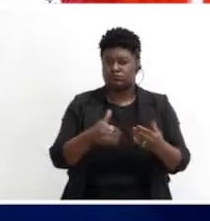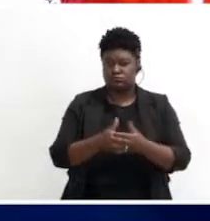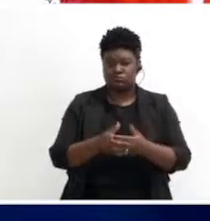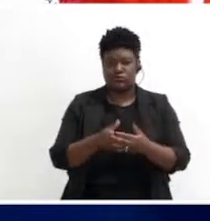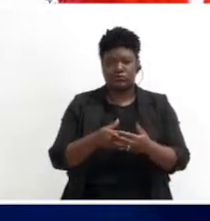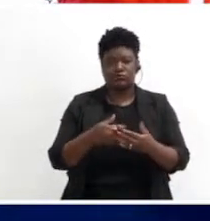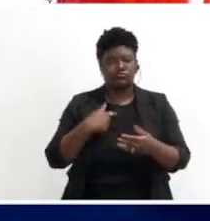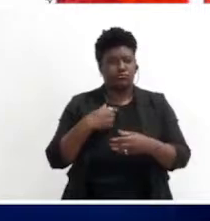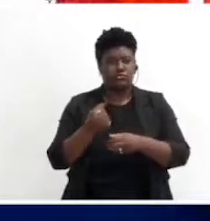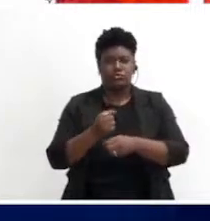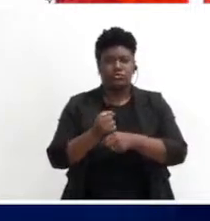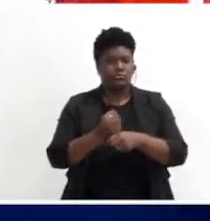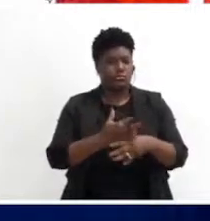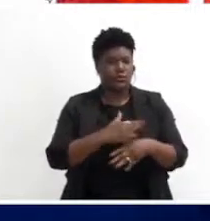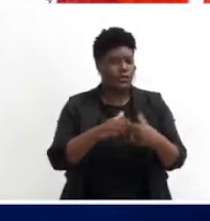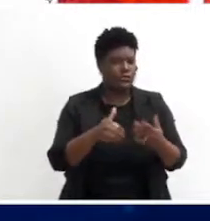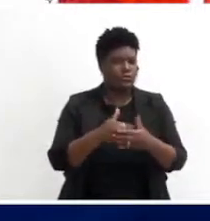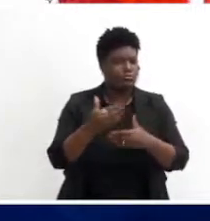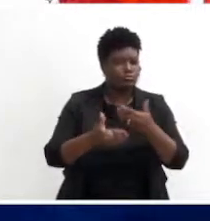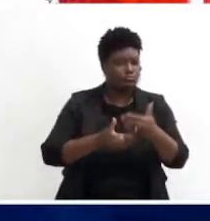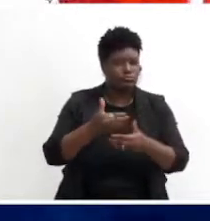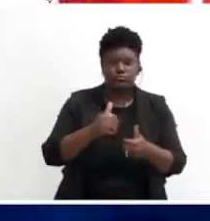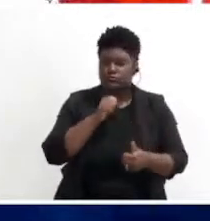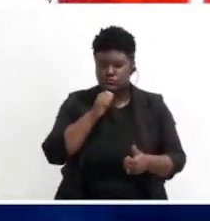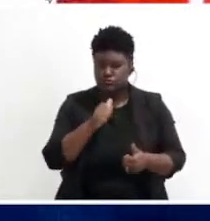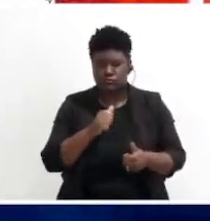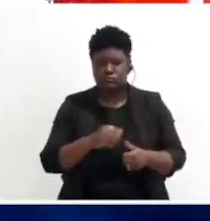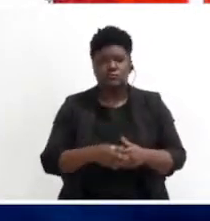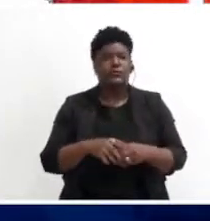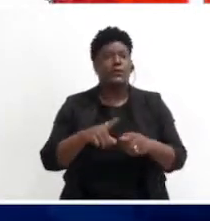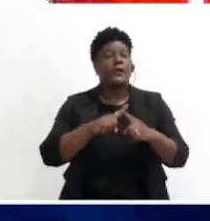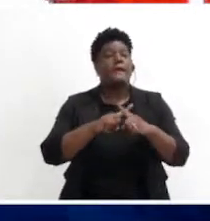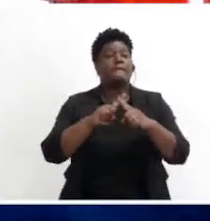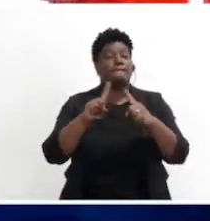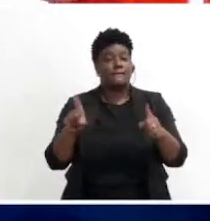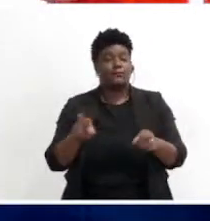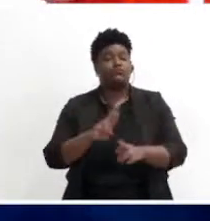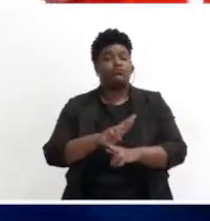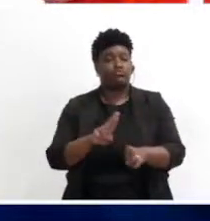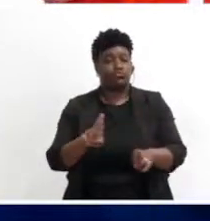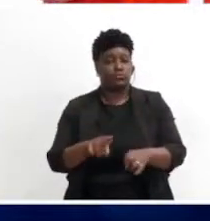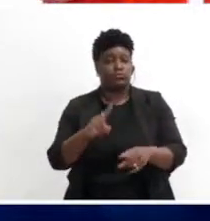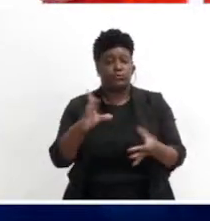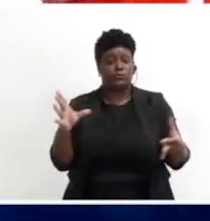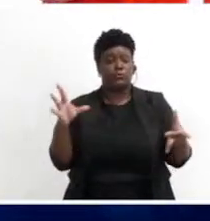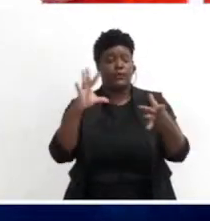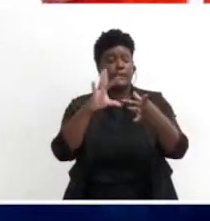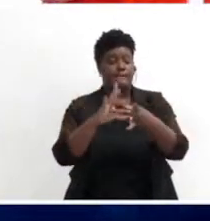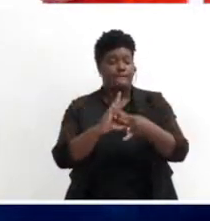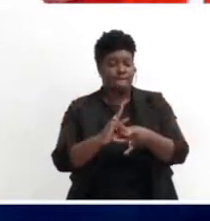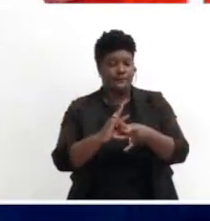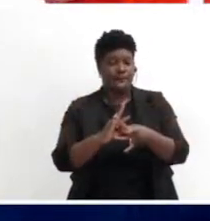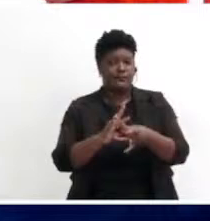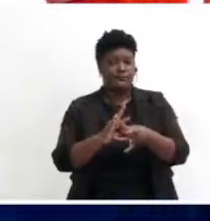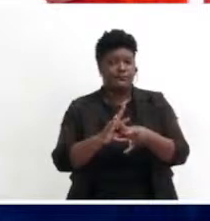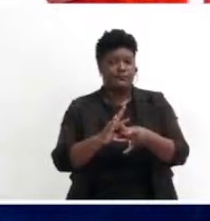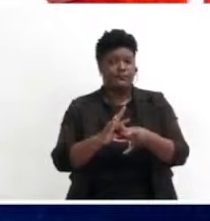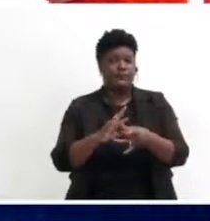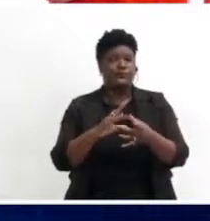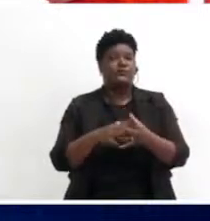And what results is a joint that's really a combination of the materials on each side of the